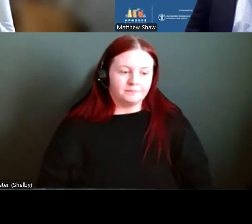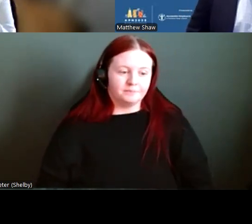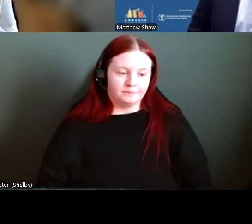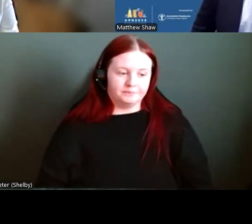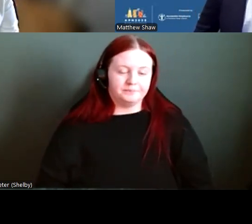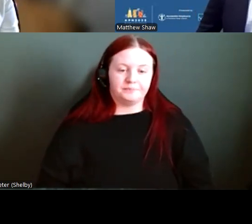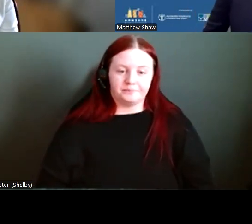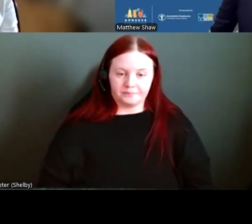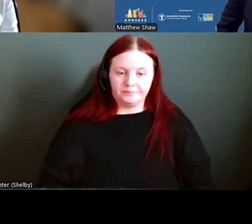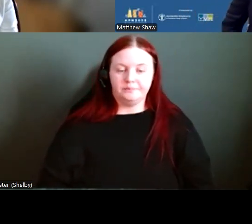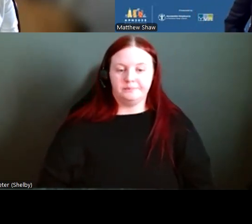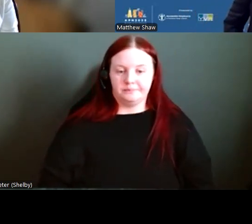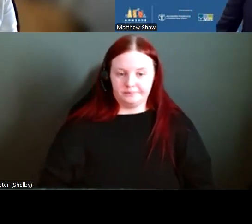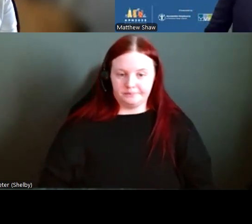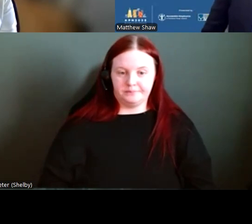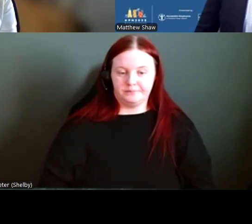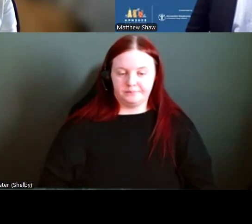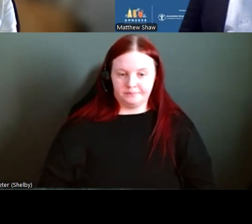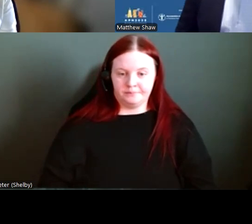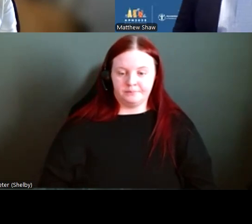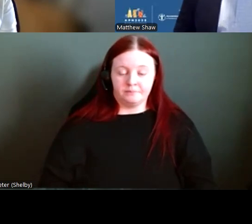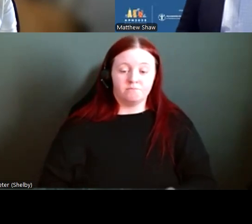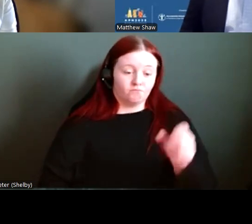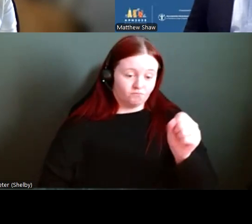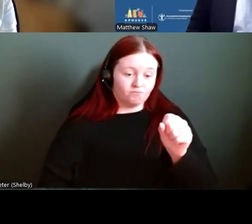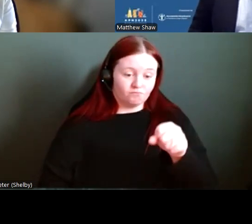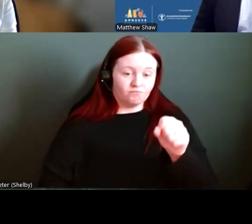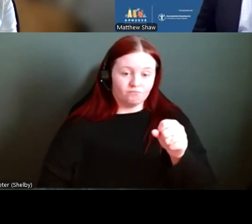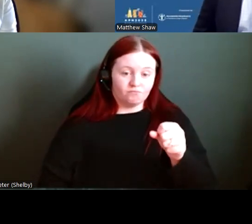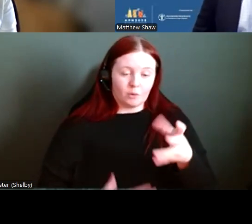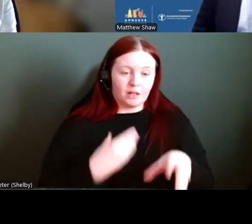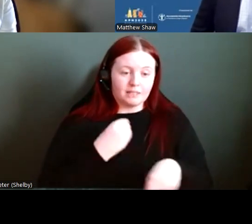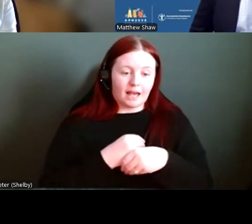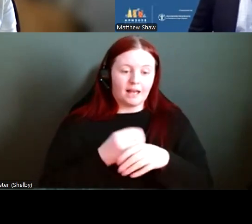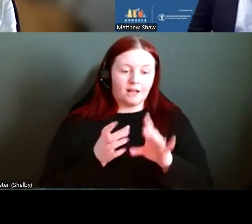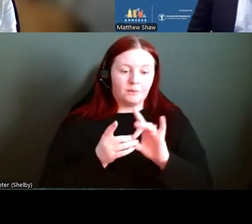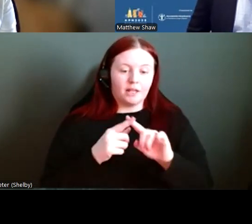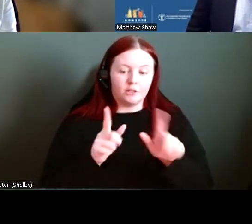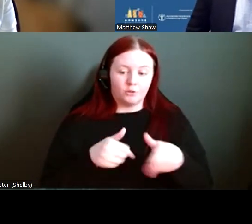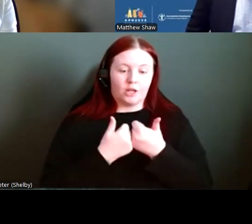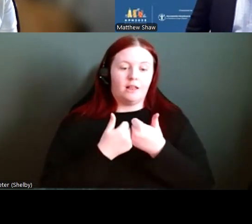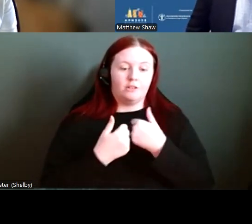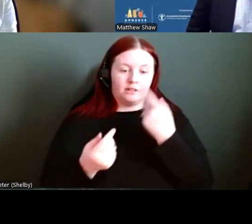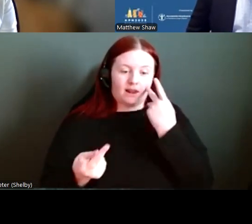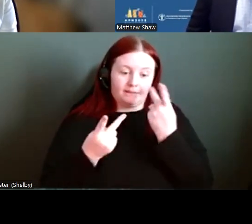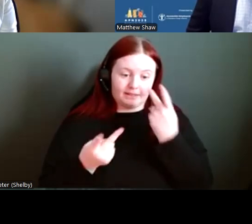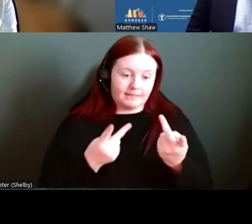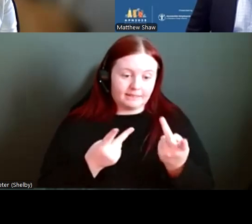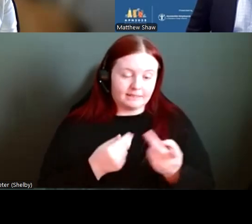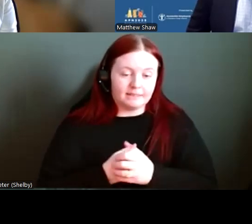Yeah, I had a few more to add of challenges that I've seen.